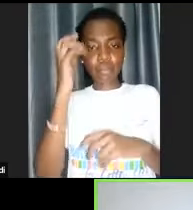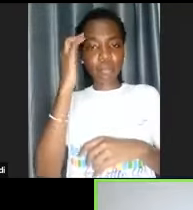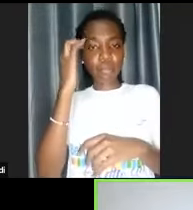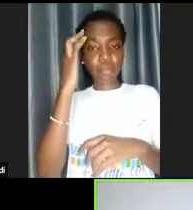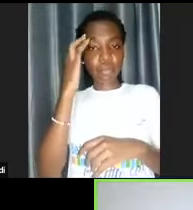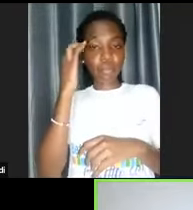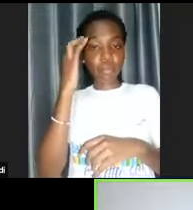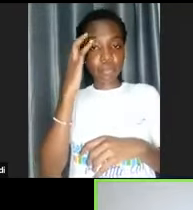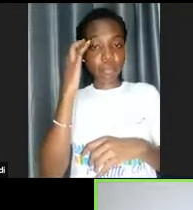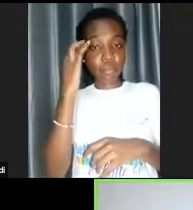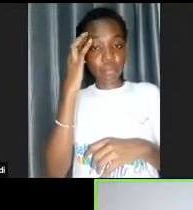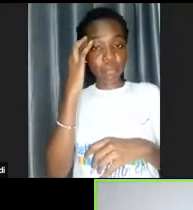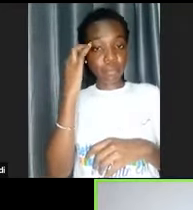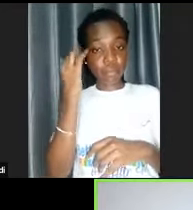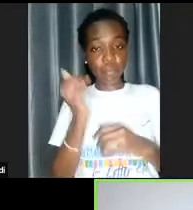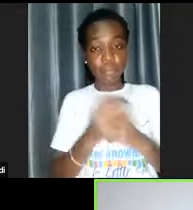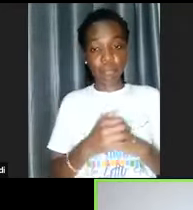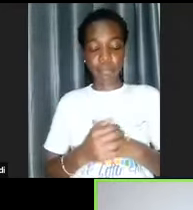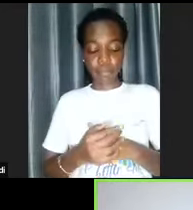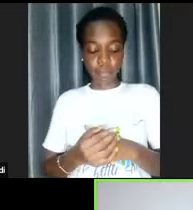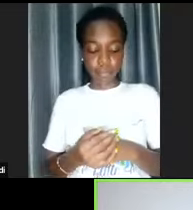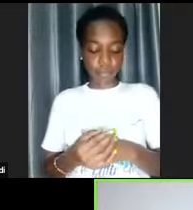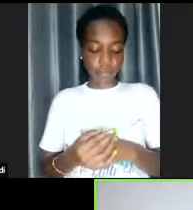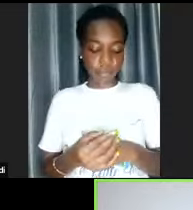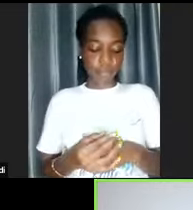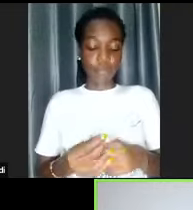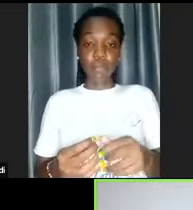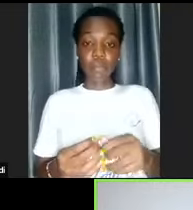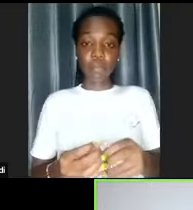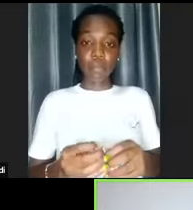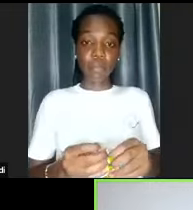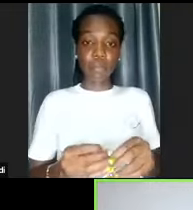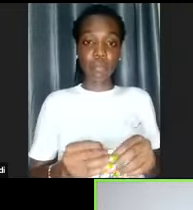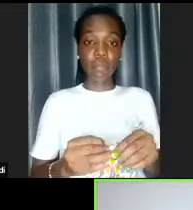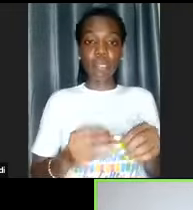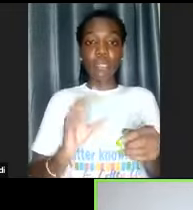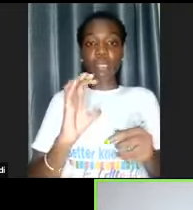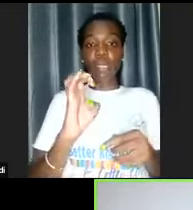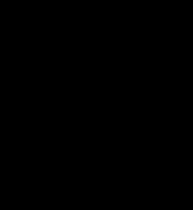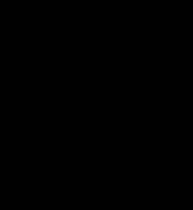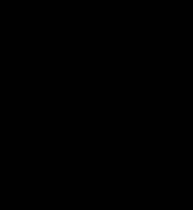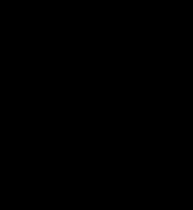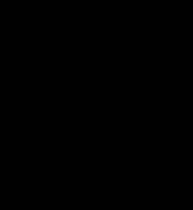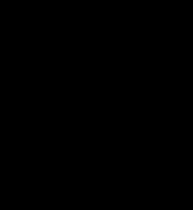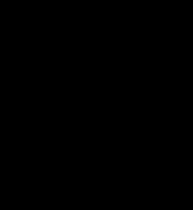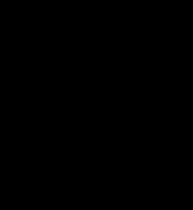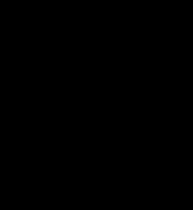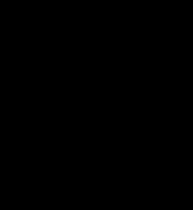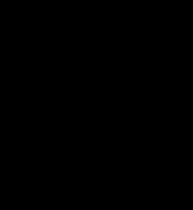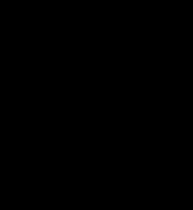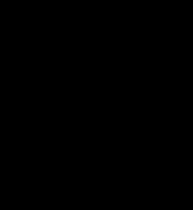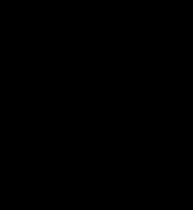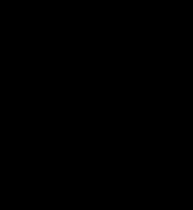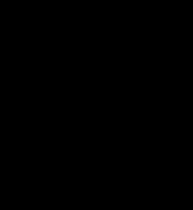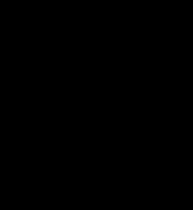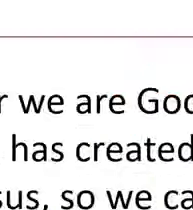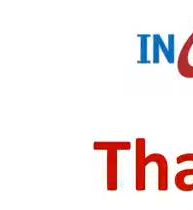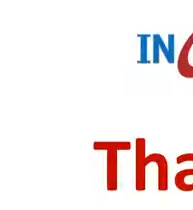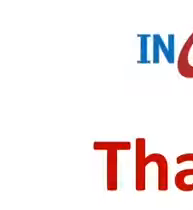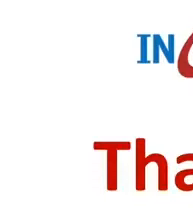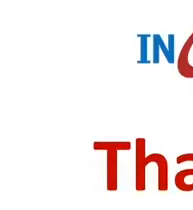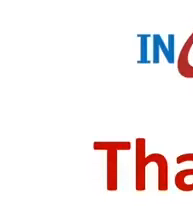want to. Okay. Yeah. Okay, Gabriel will be sharing his contact so that you can have a conversation with him, so that it's not